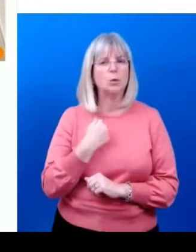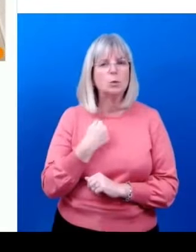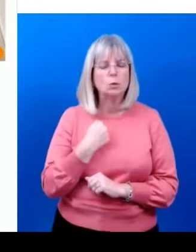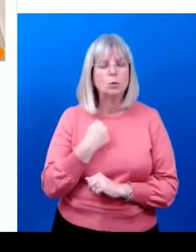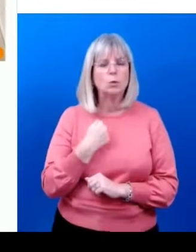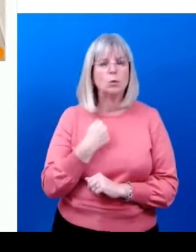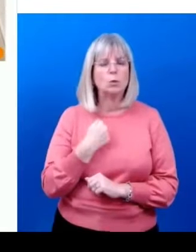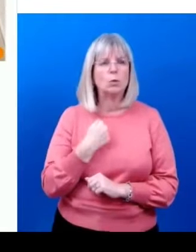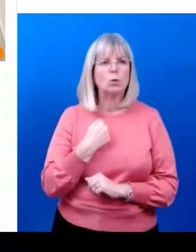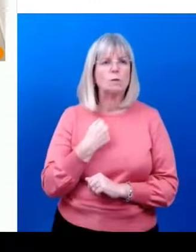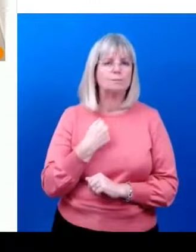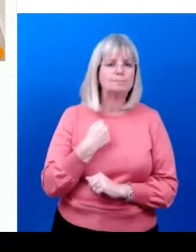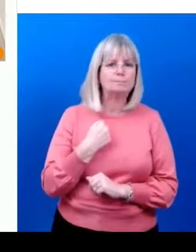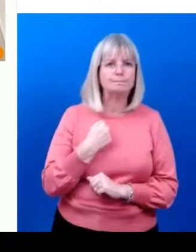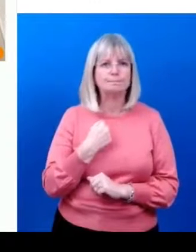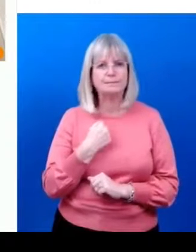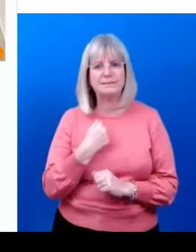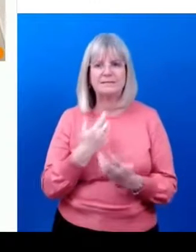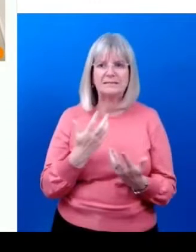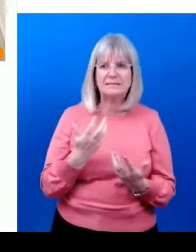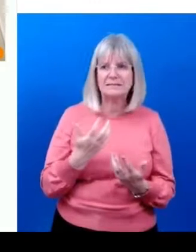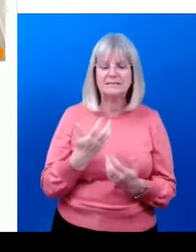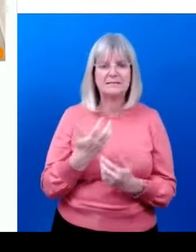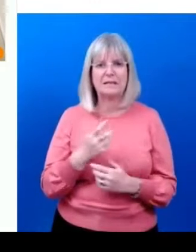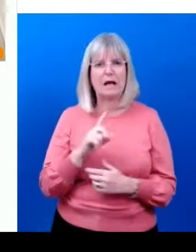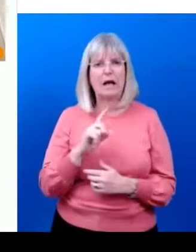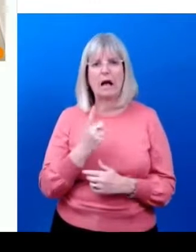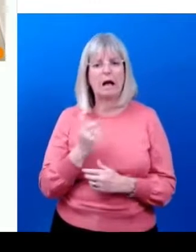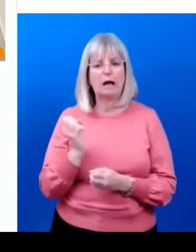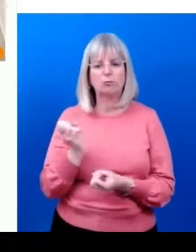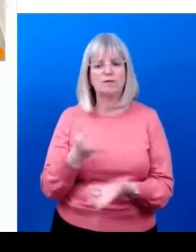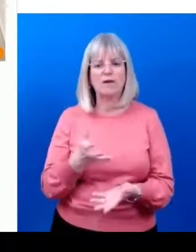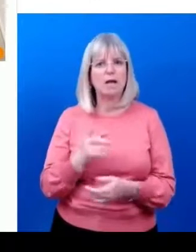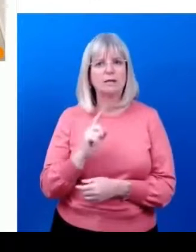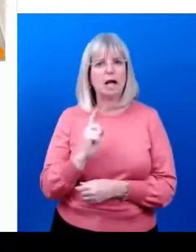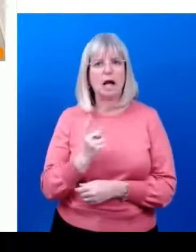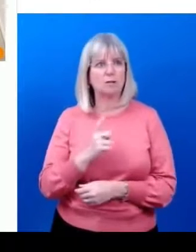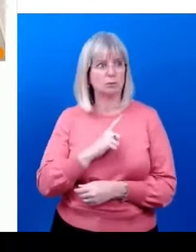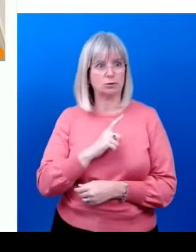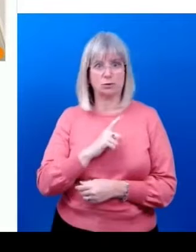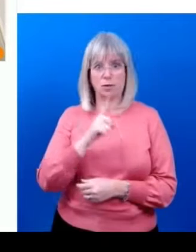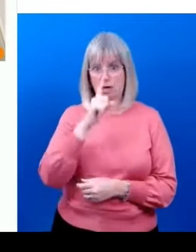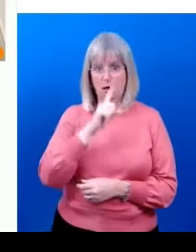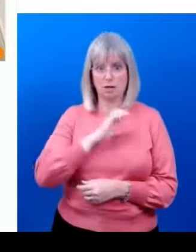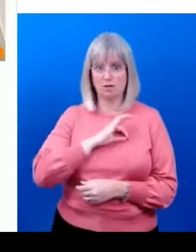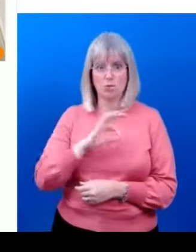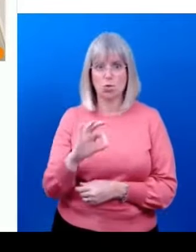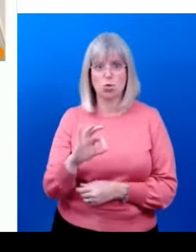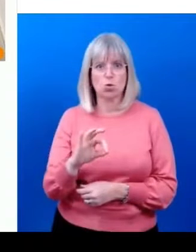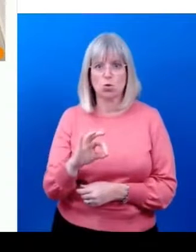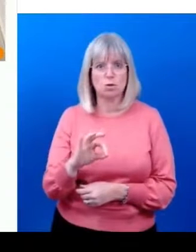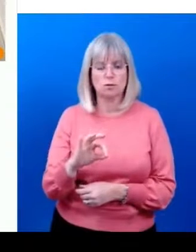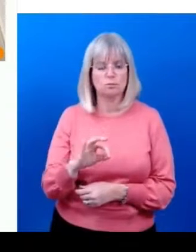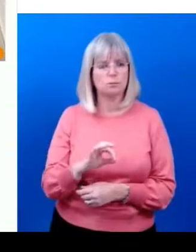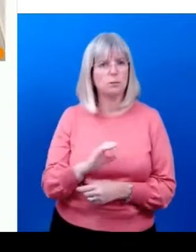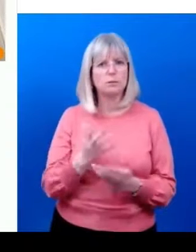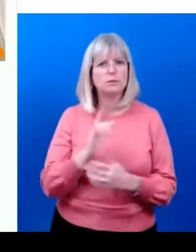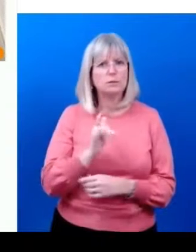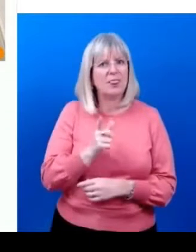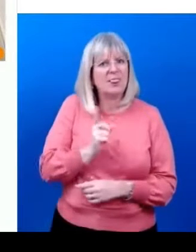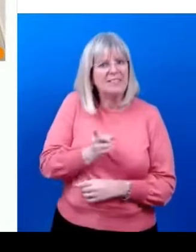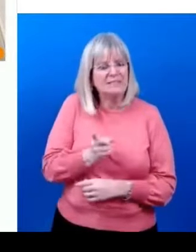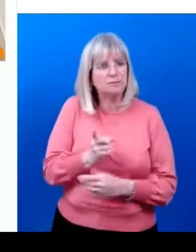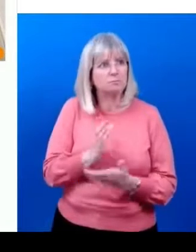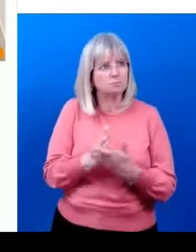there's not much we can do because we can't afford. And sometimes this is a real issue. People, because